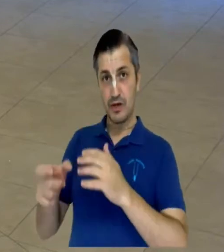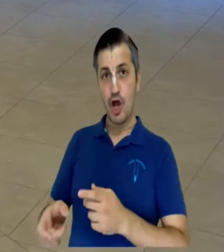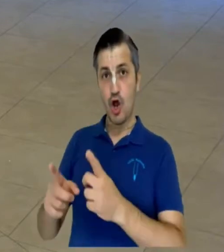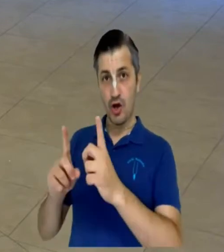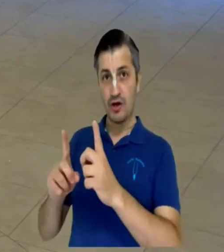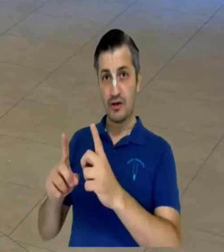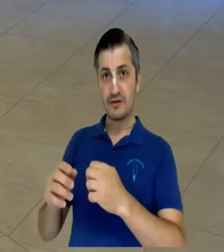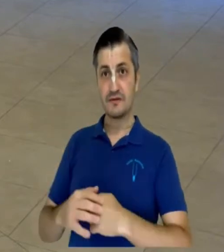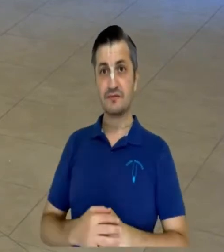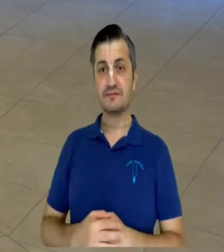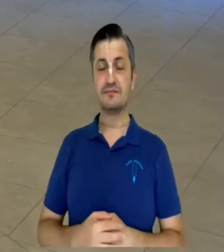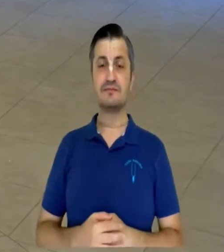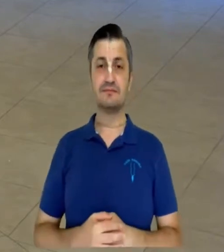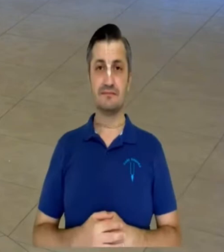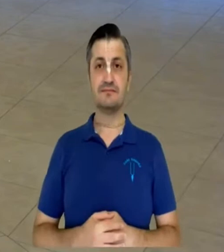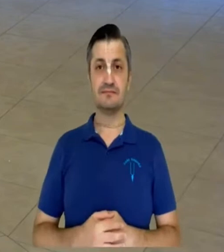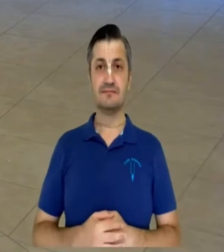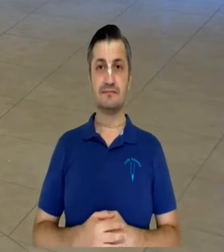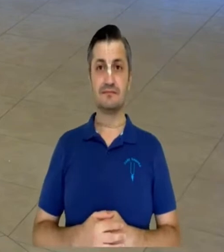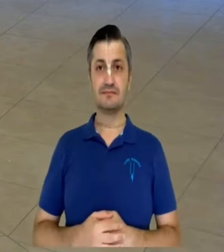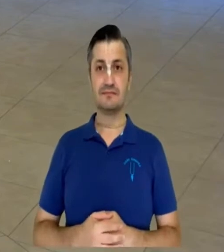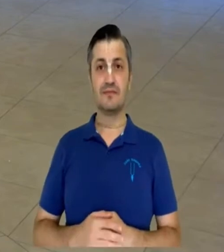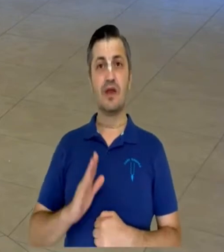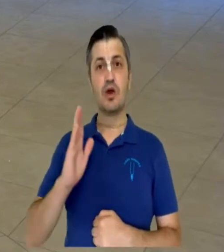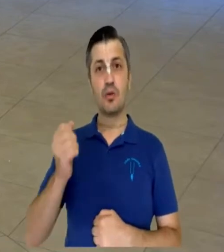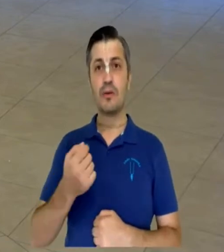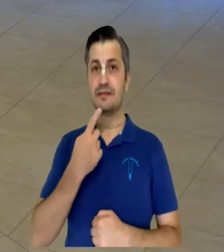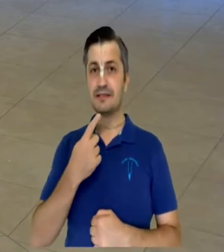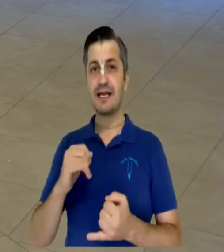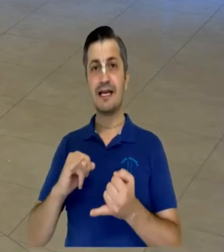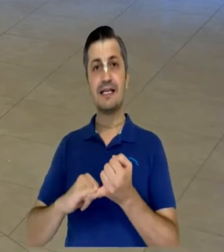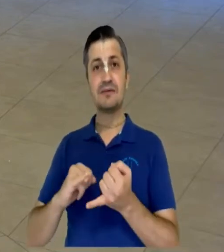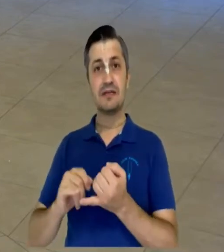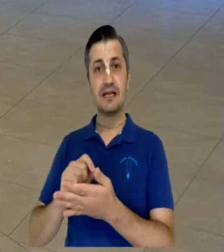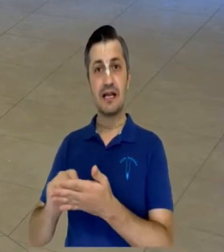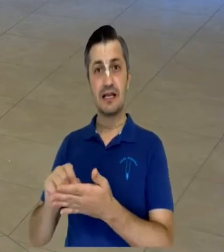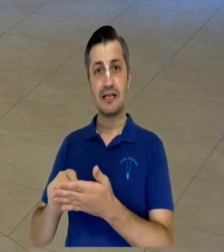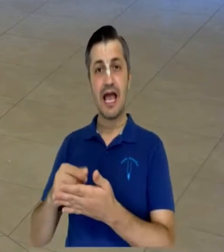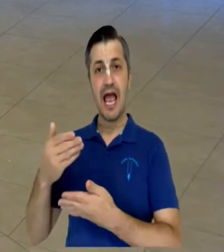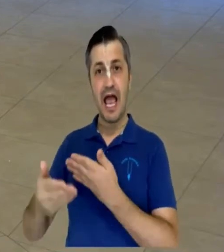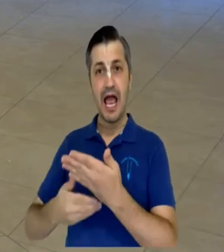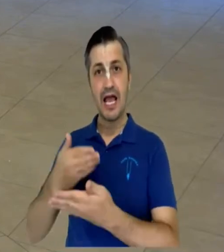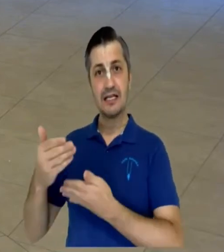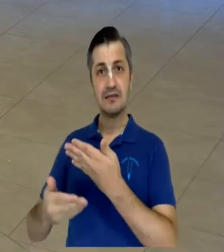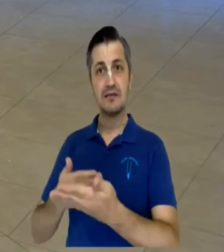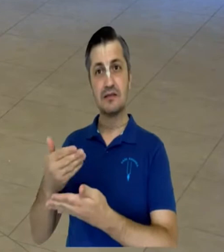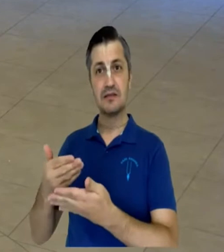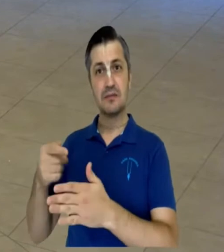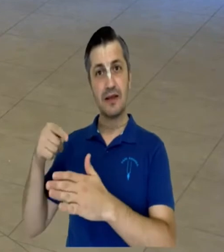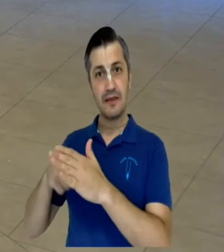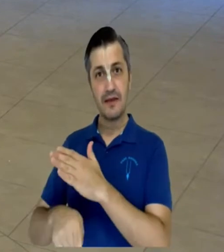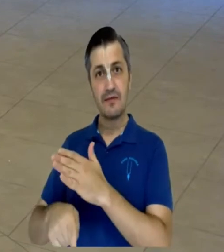as Srila Prabhupada has mentioned, that Smriti literature explains further the meaning of the Shruti